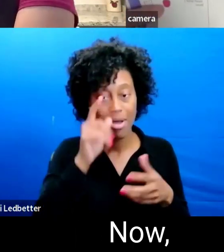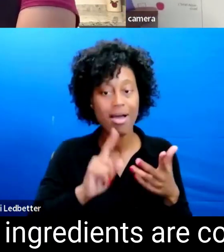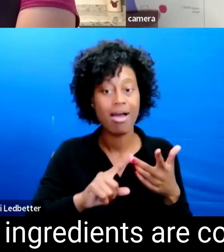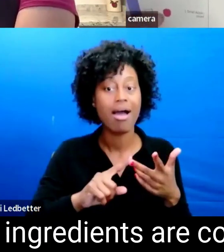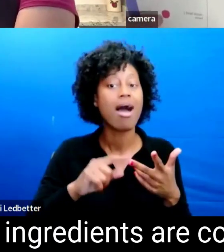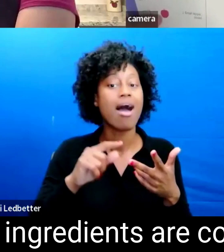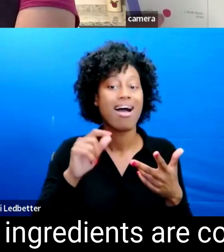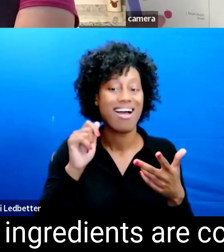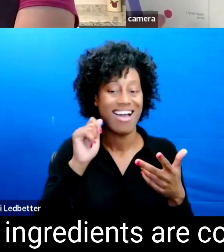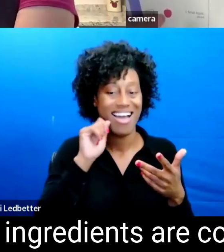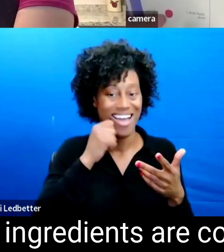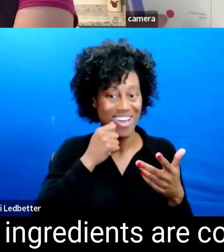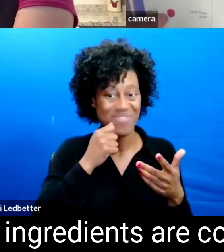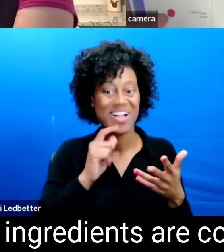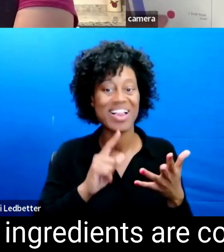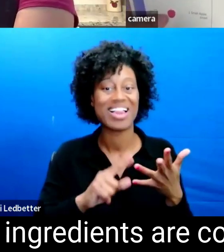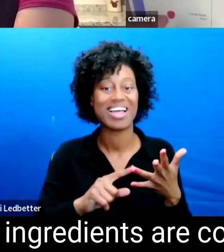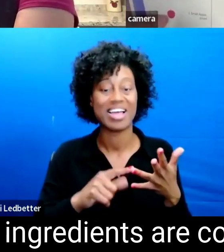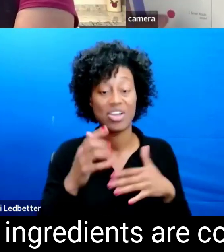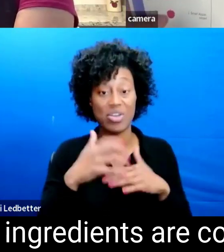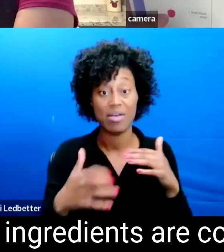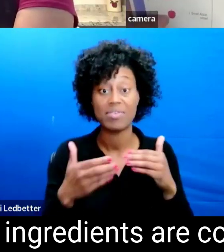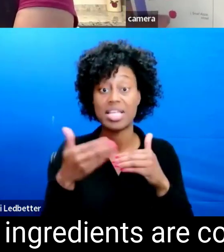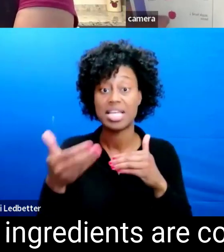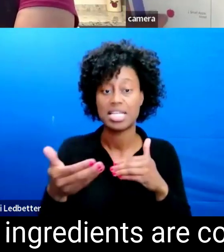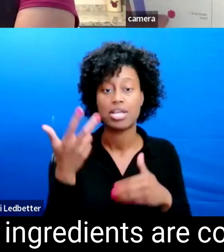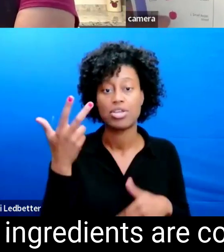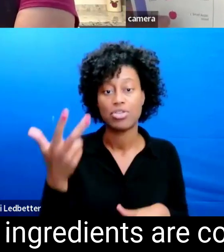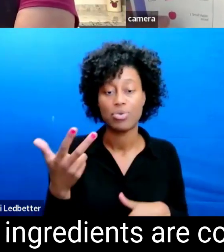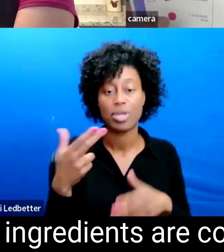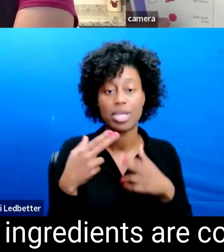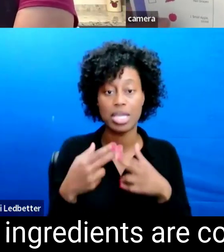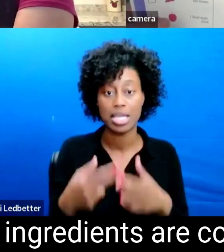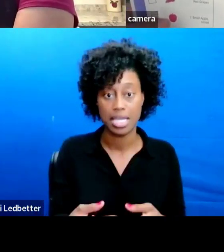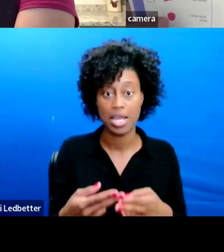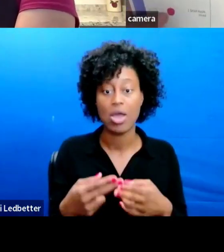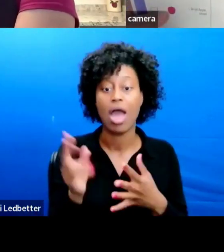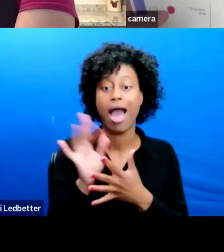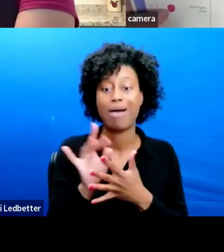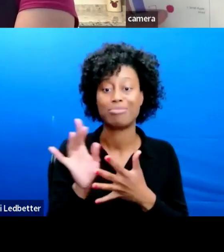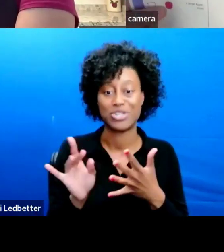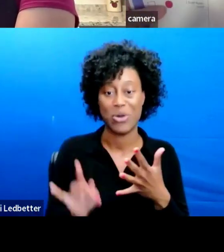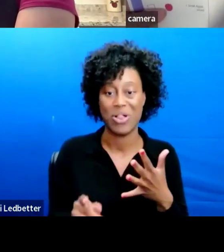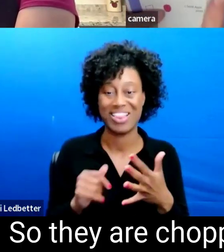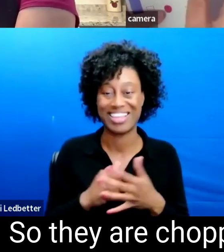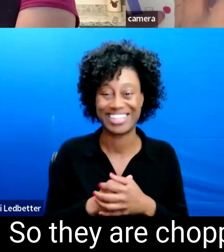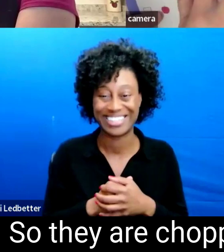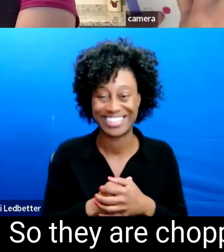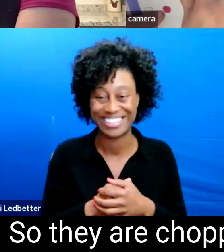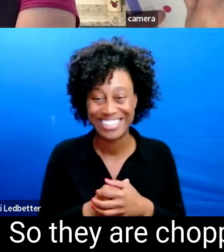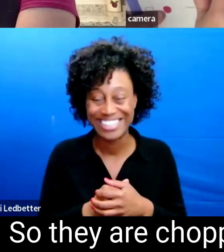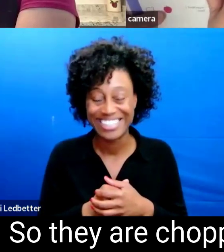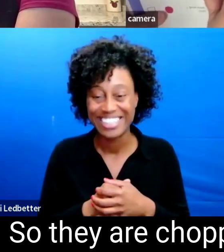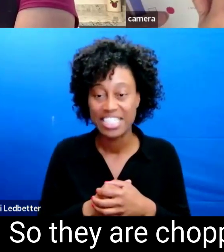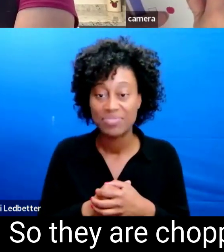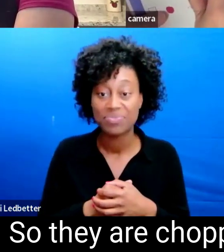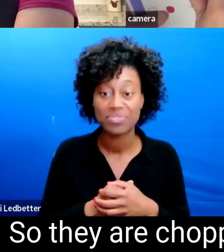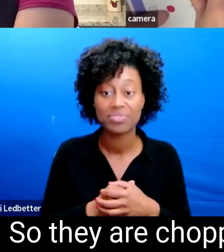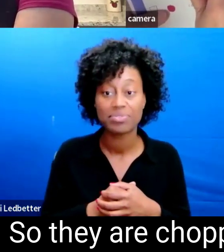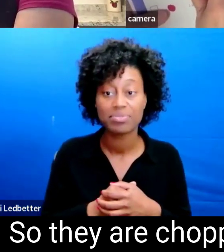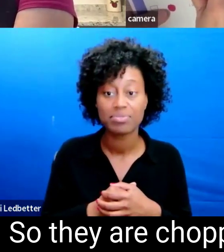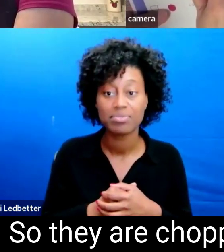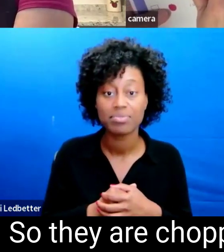apple. Now the next 3 ingredients are considered optional. So they